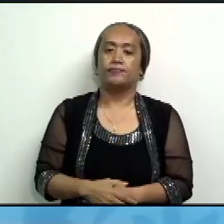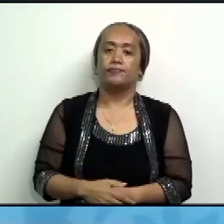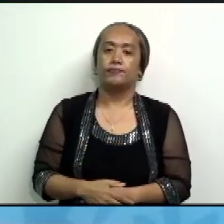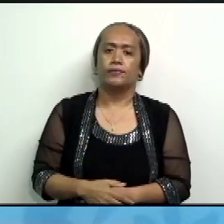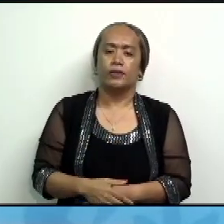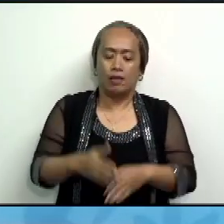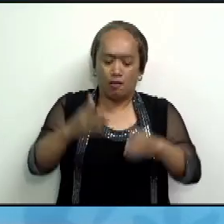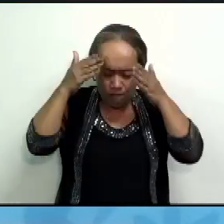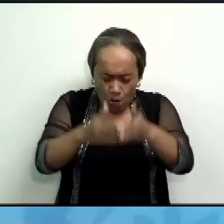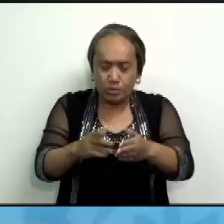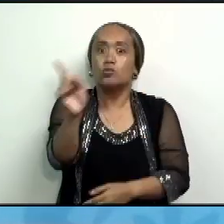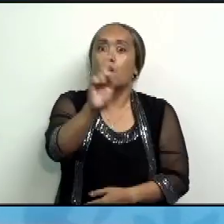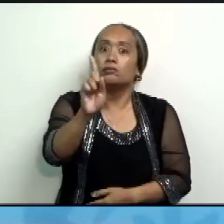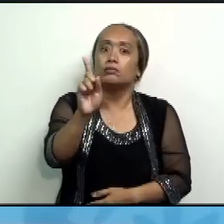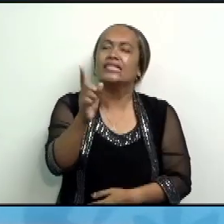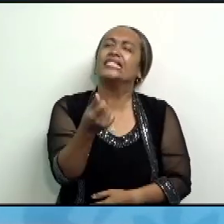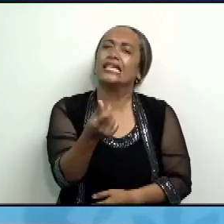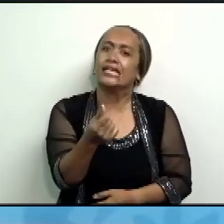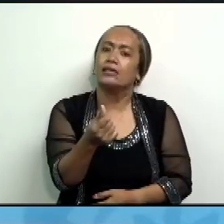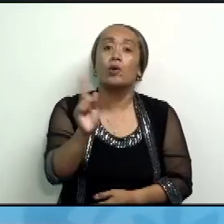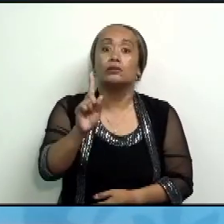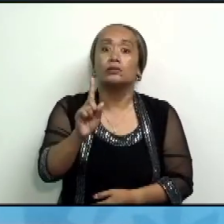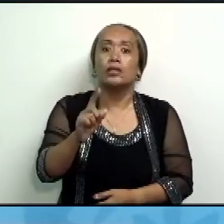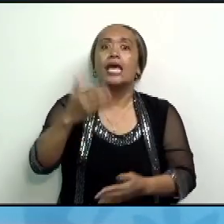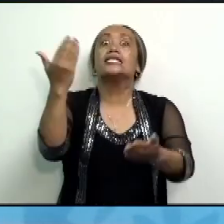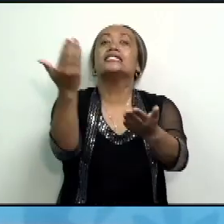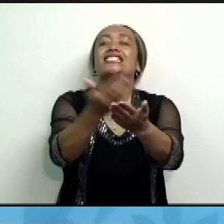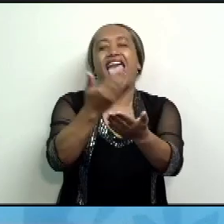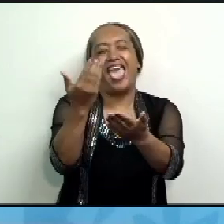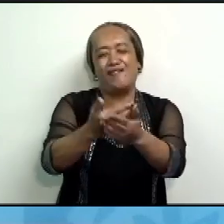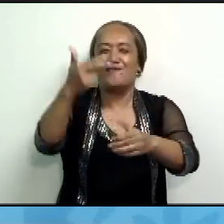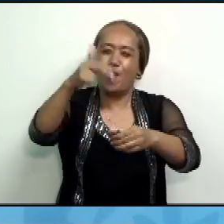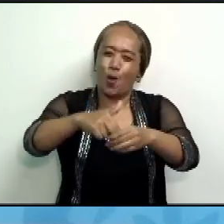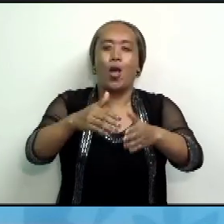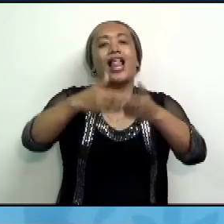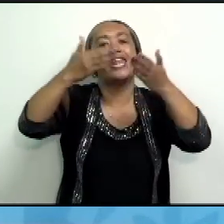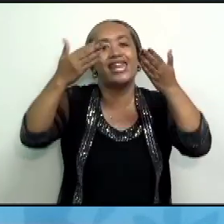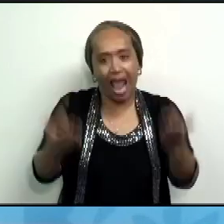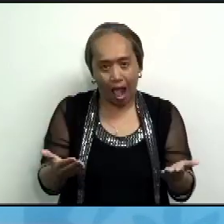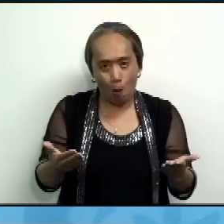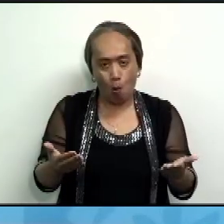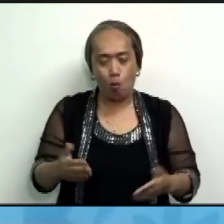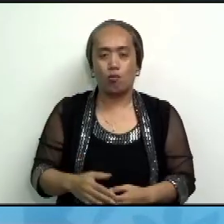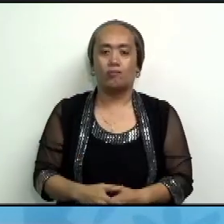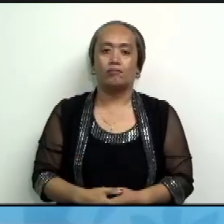our focus is simple. Start saving fuel now.